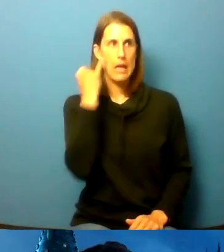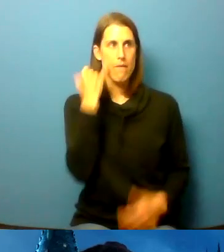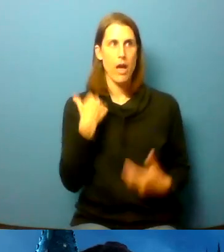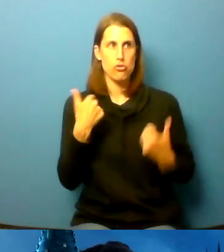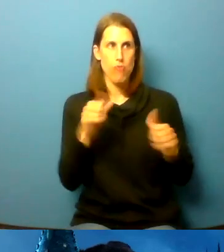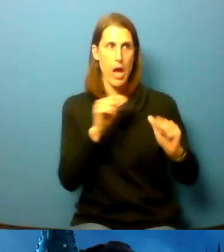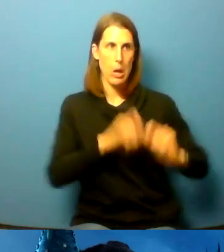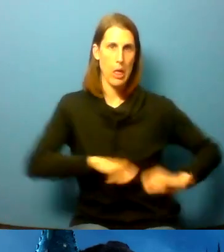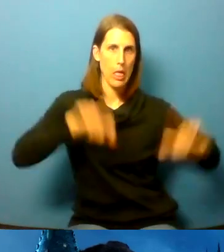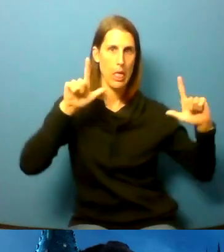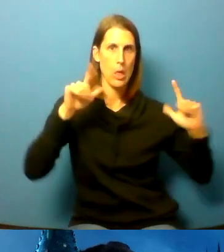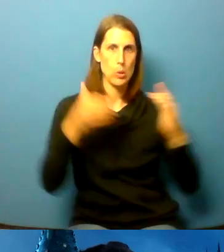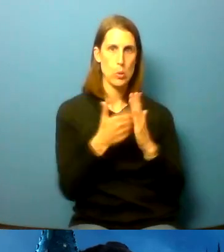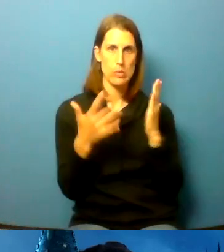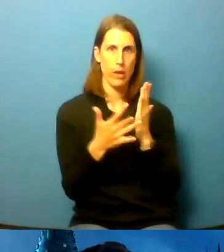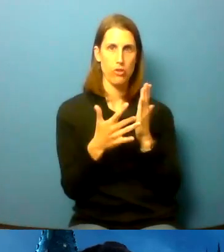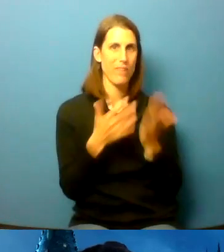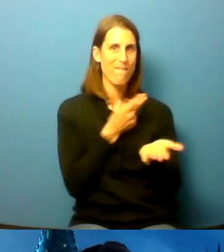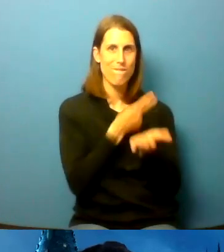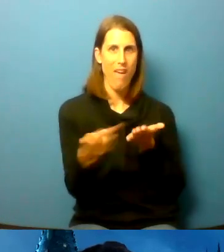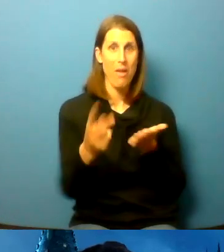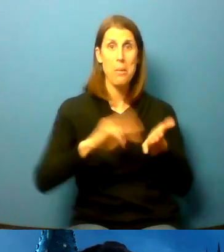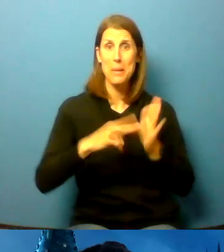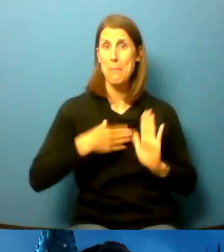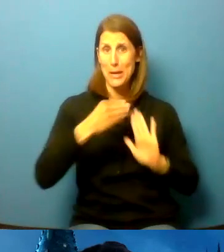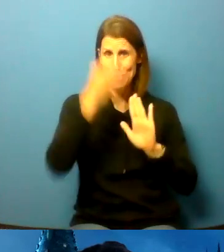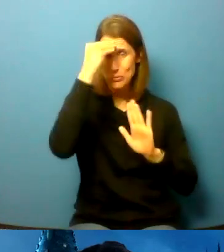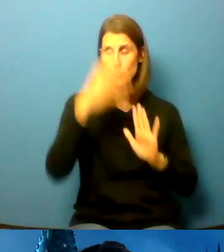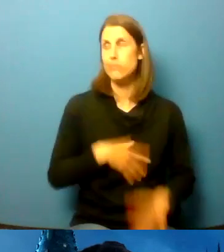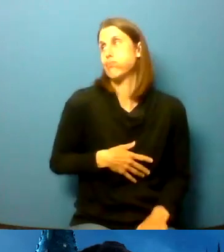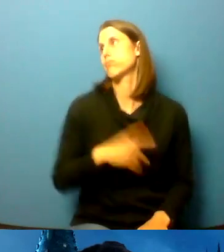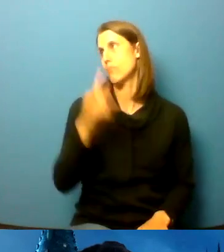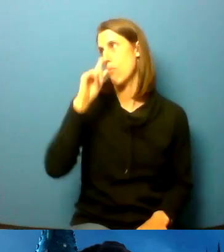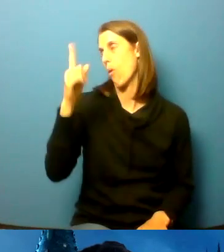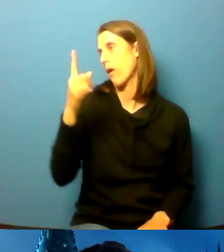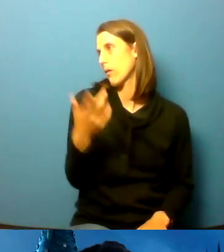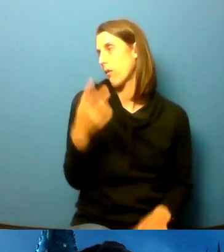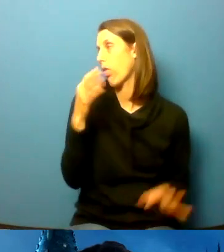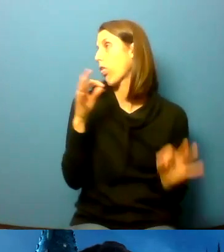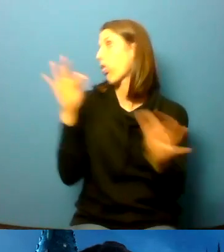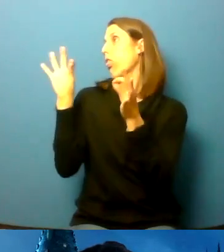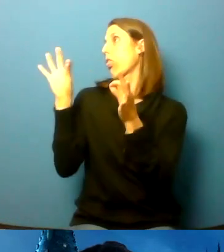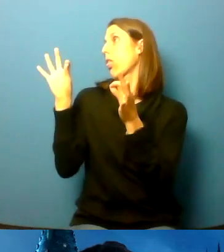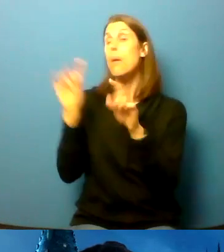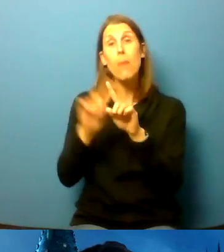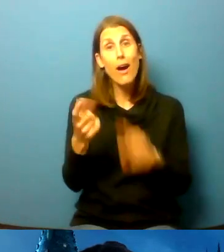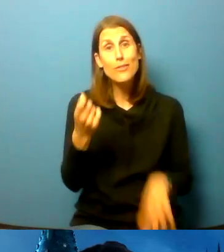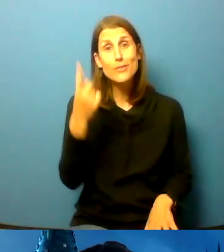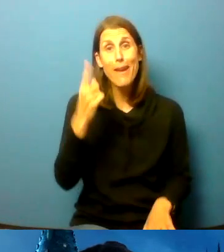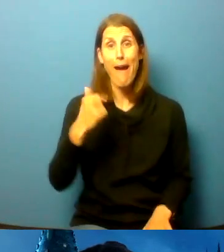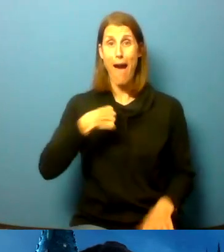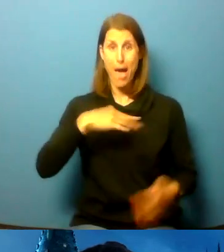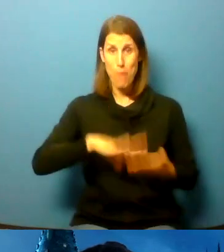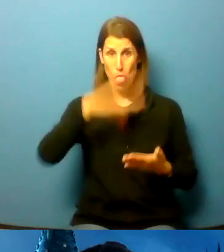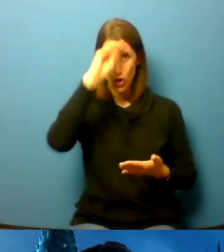my kiddos were just going to check out. But I found that like it's a learning experience for them too, to be like, oh, this is